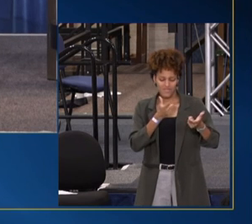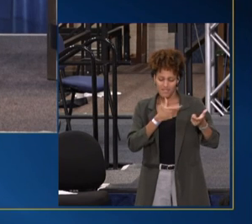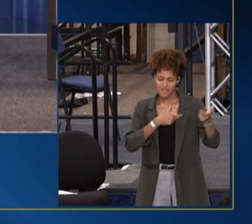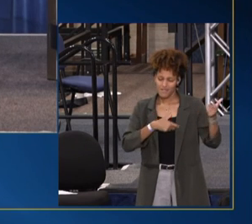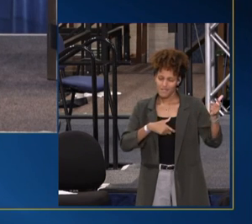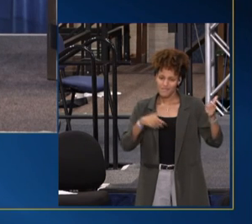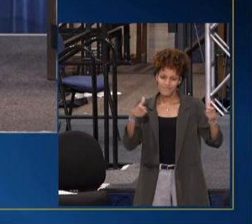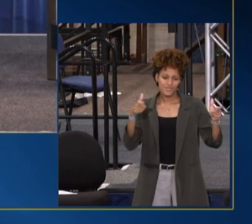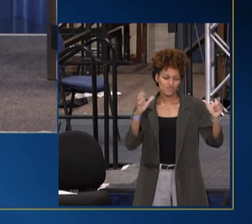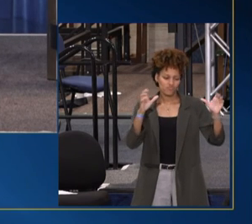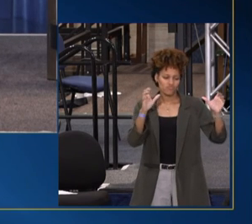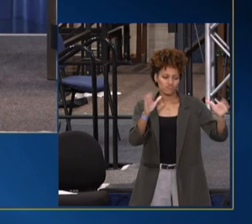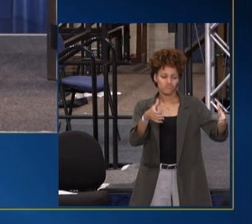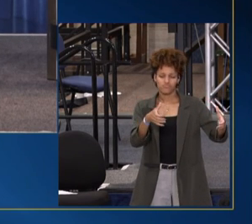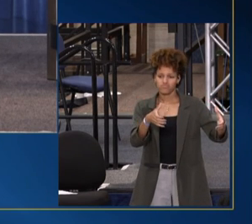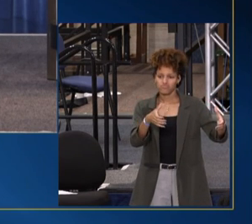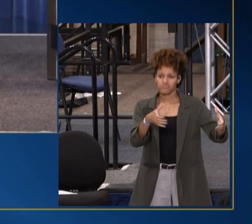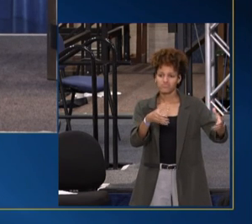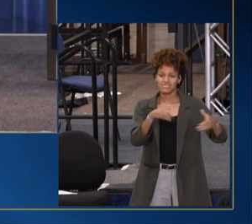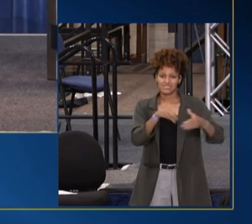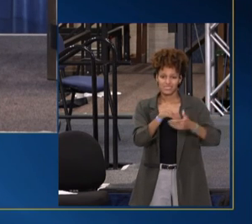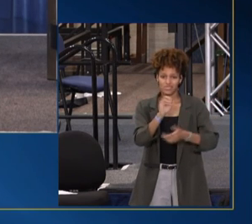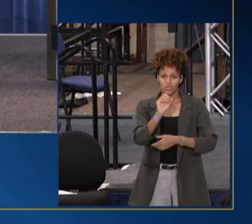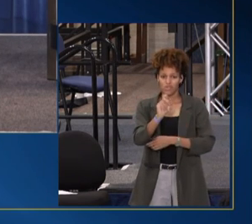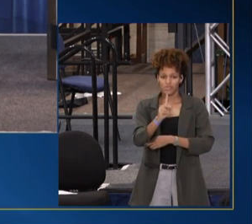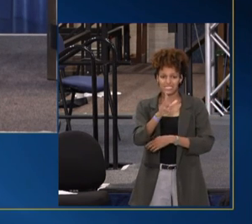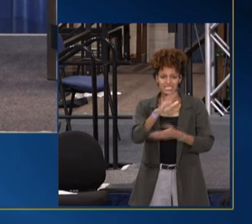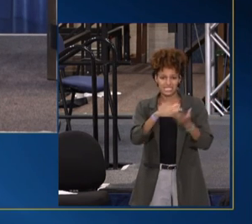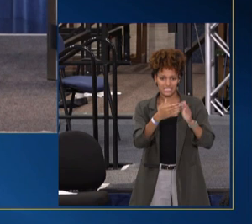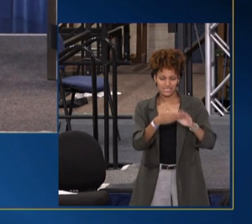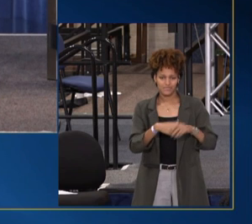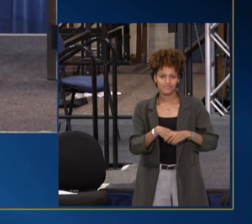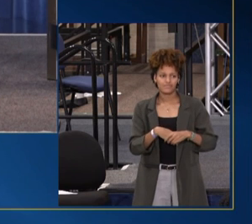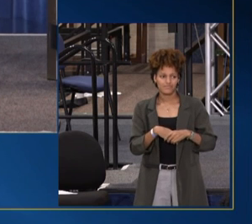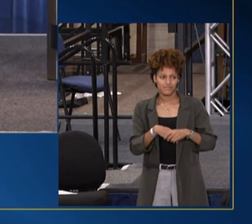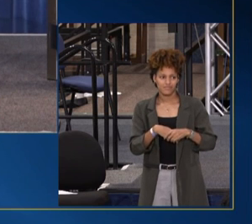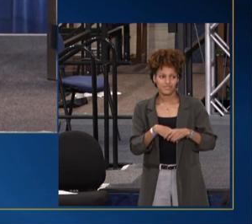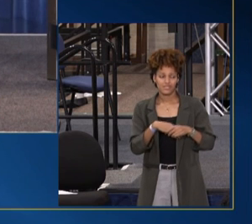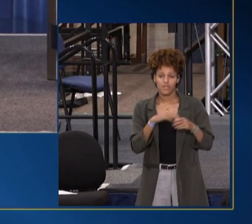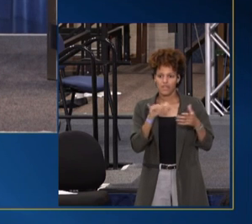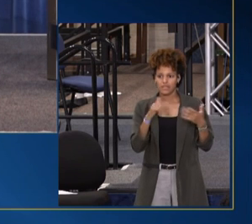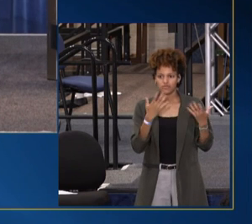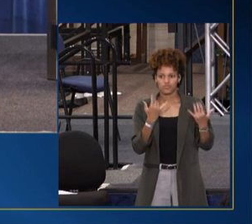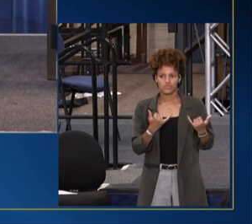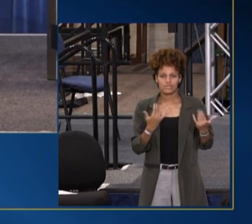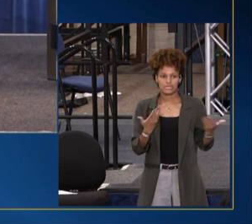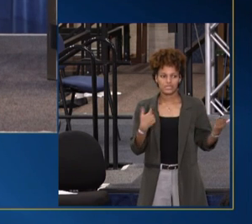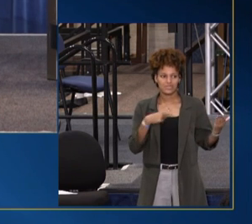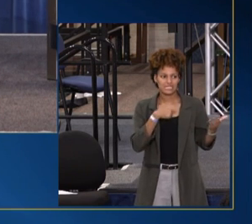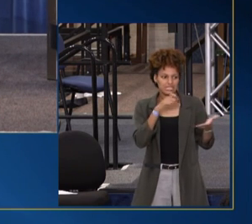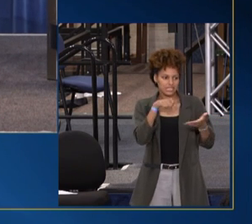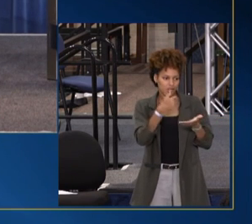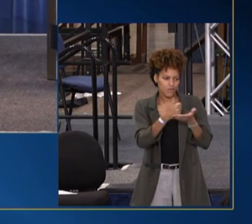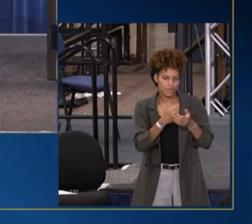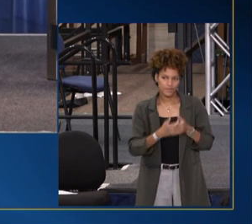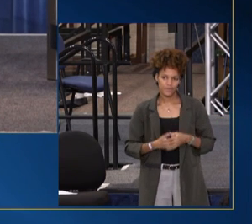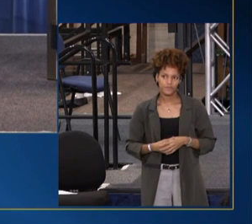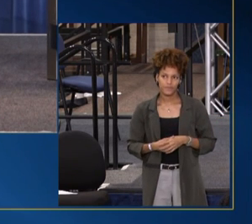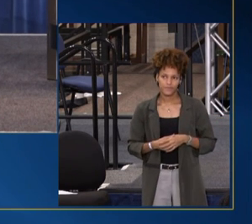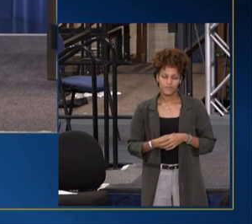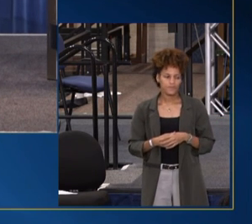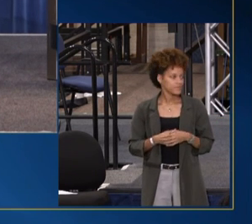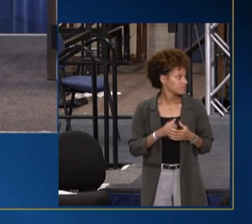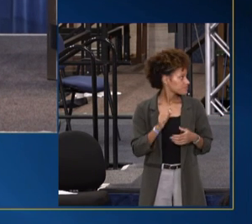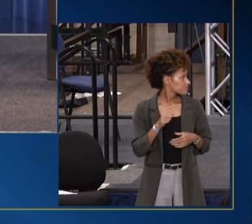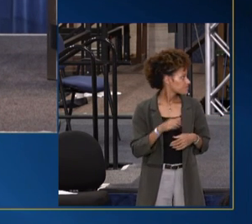huge population in Oklahoma City. So those are kinds of things that we need help with.